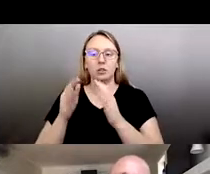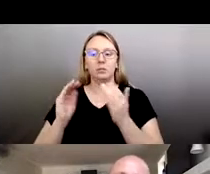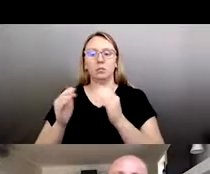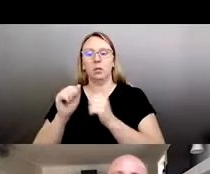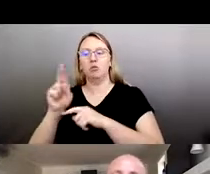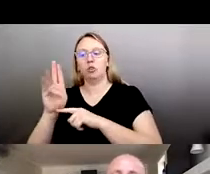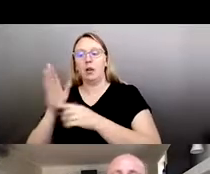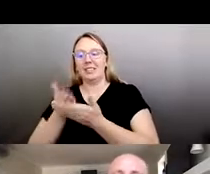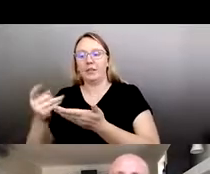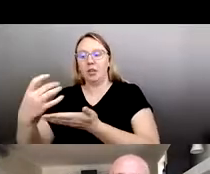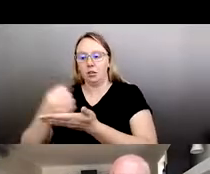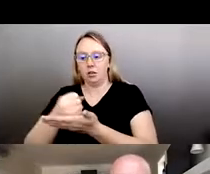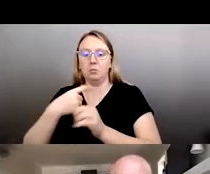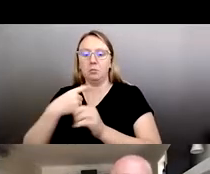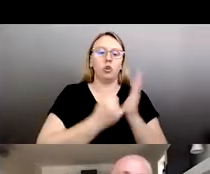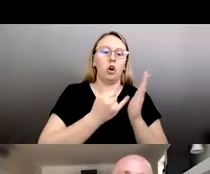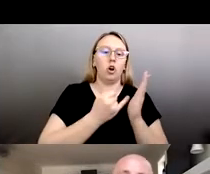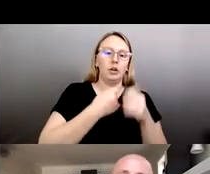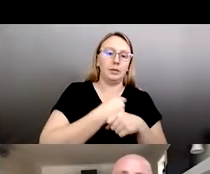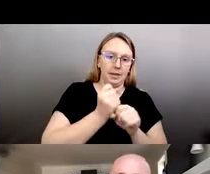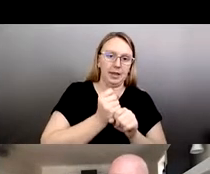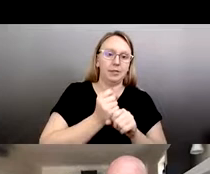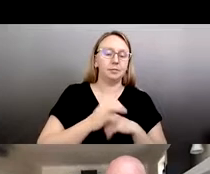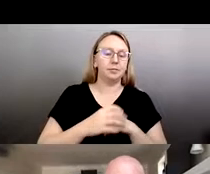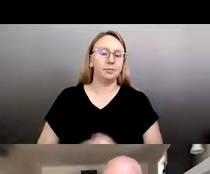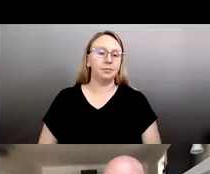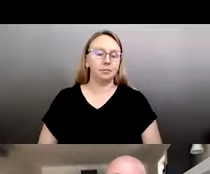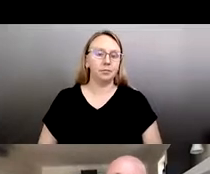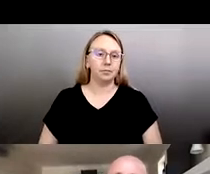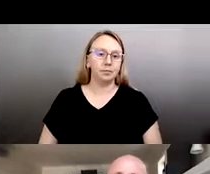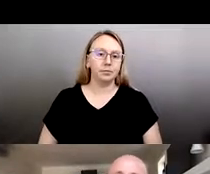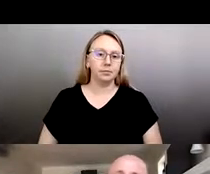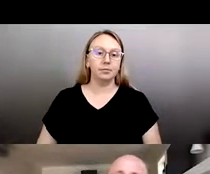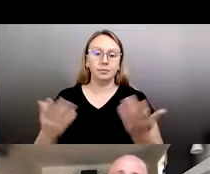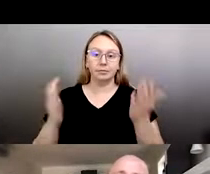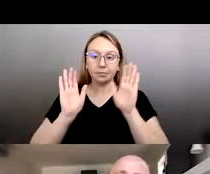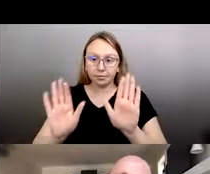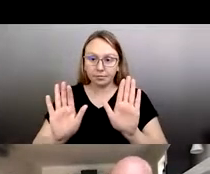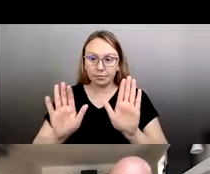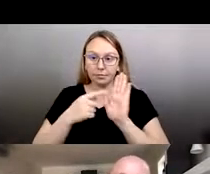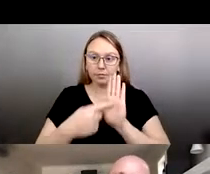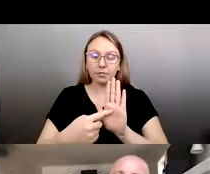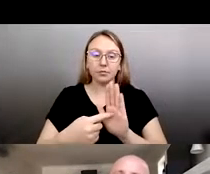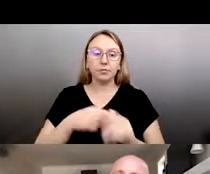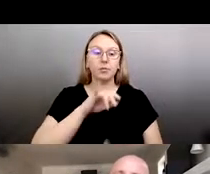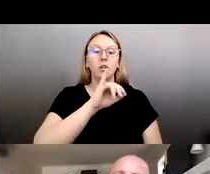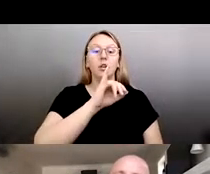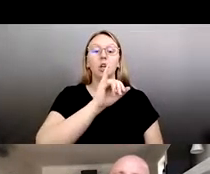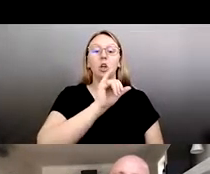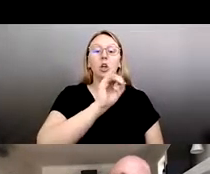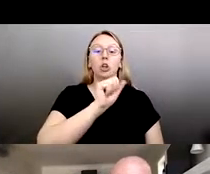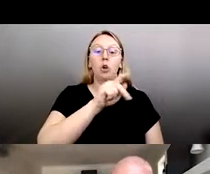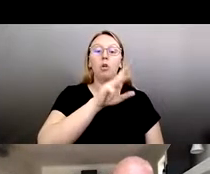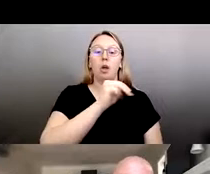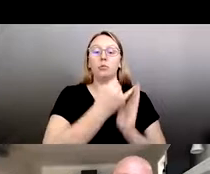artwork that he was making throughout his career. And so we can go side by side of showing some of the Joseph Yocum drawings that Roger